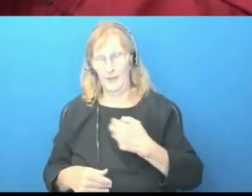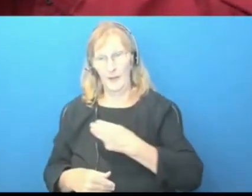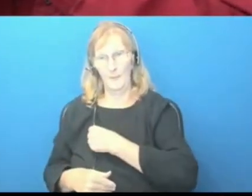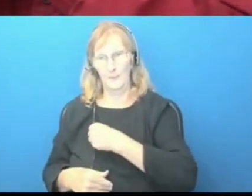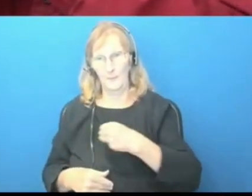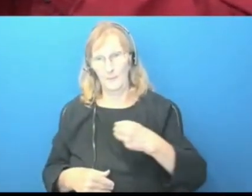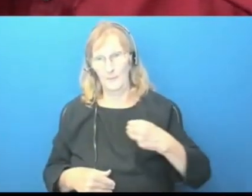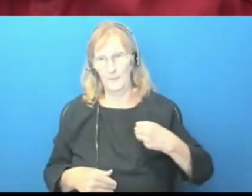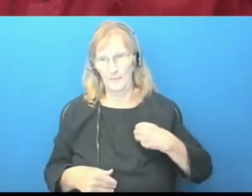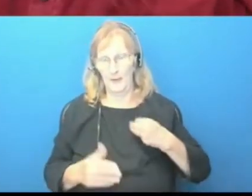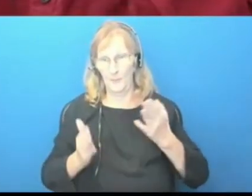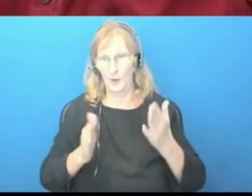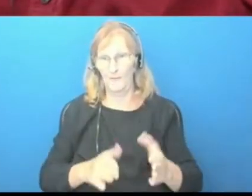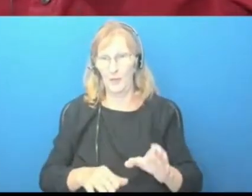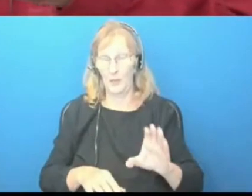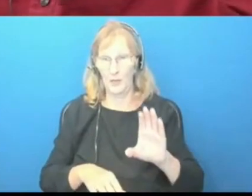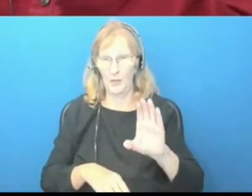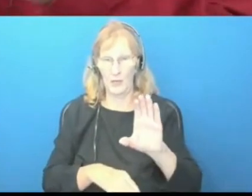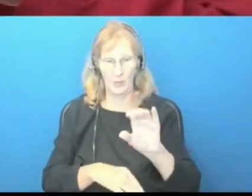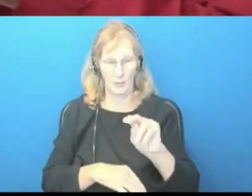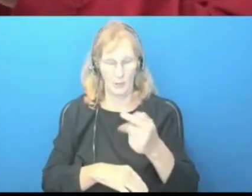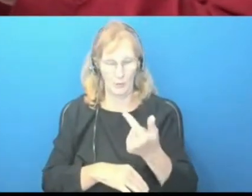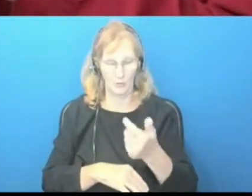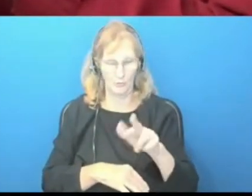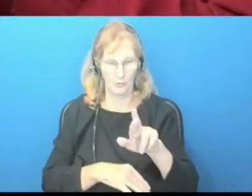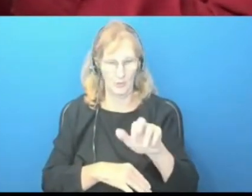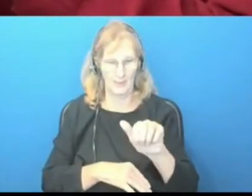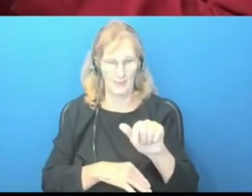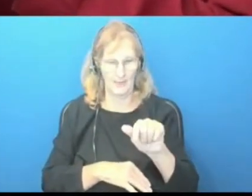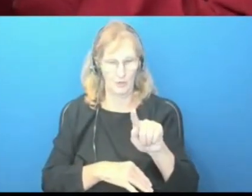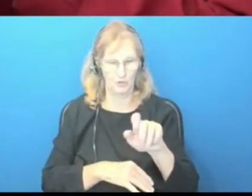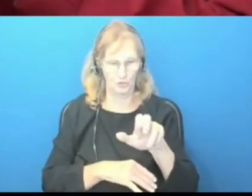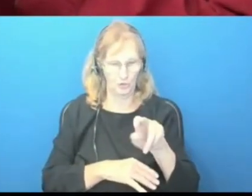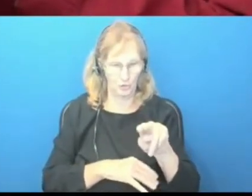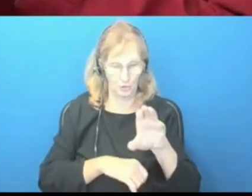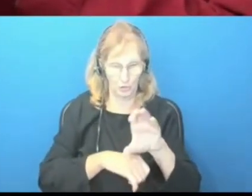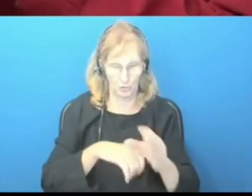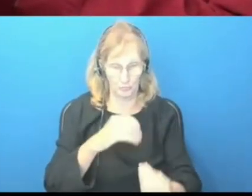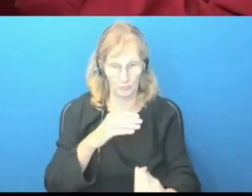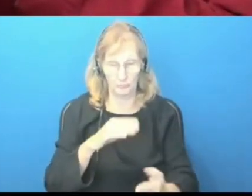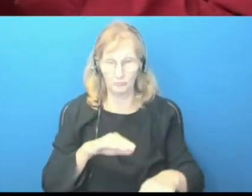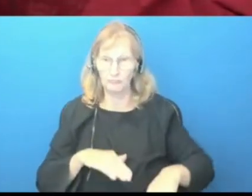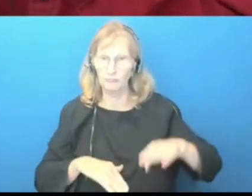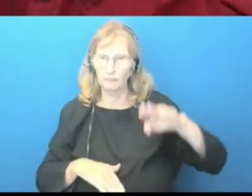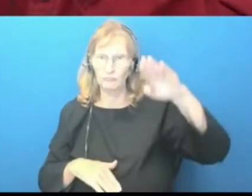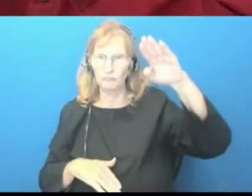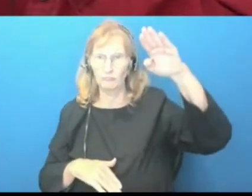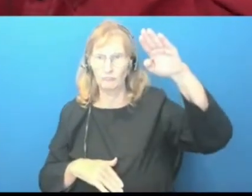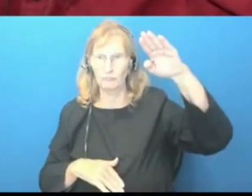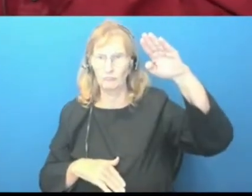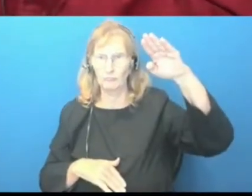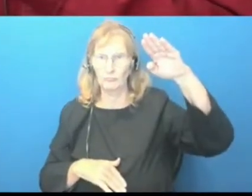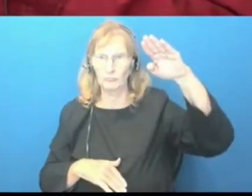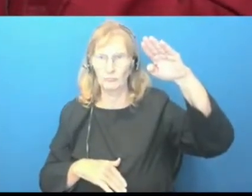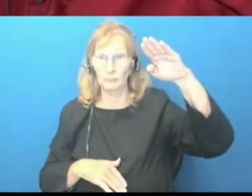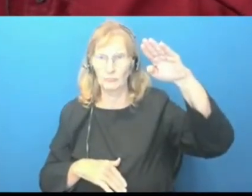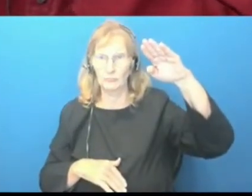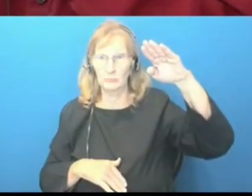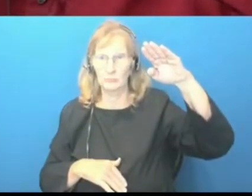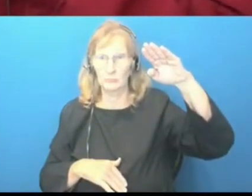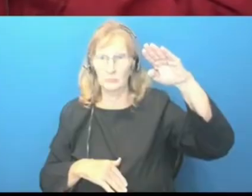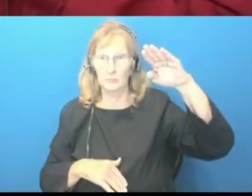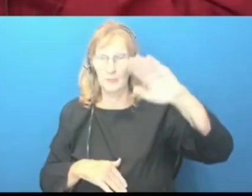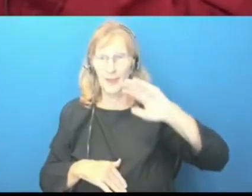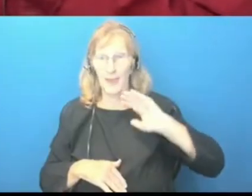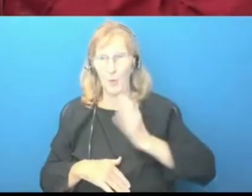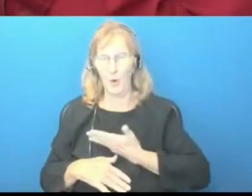congregational church when I was growing up. And in addition, our bylaws, our